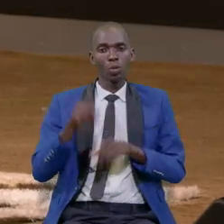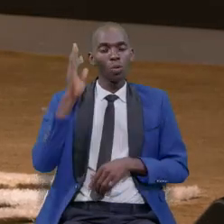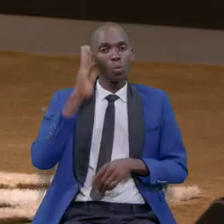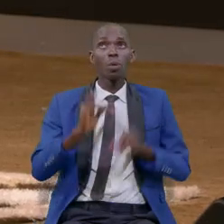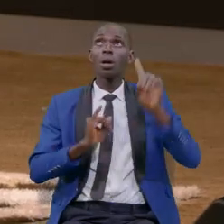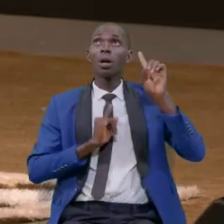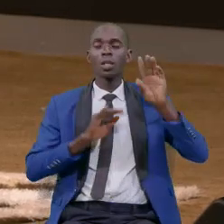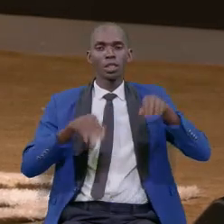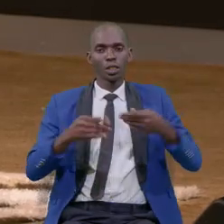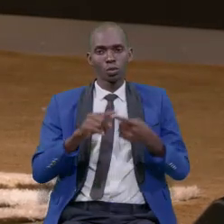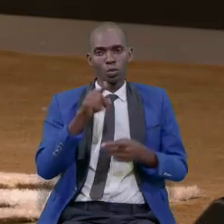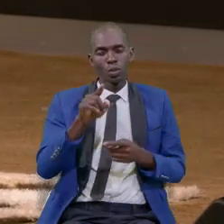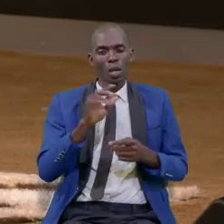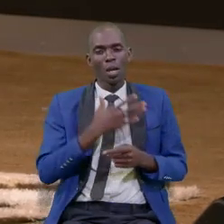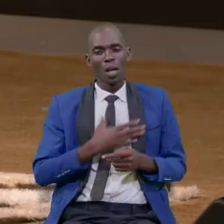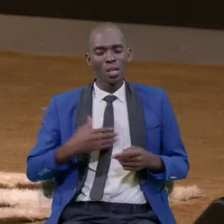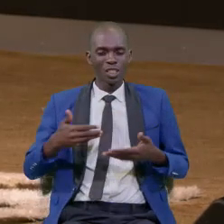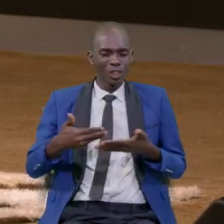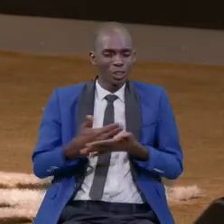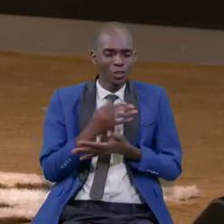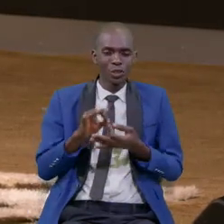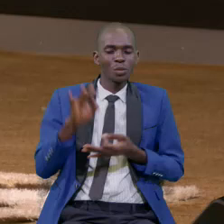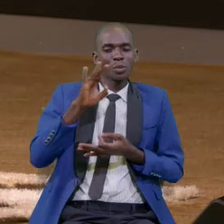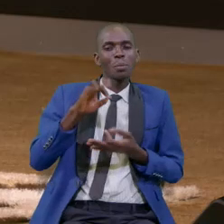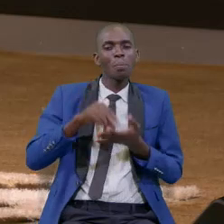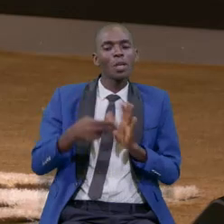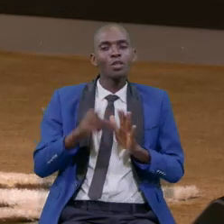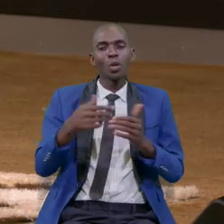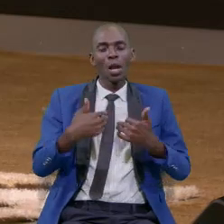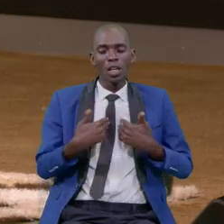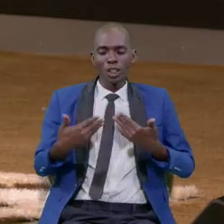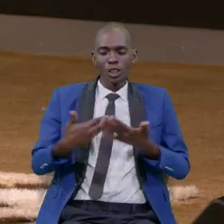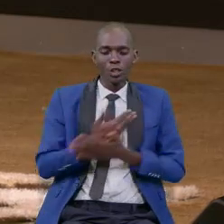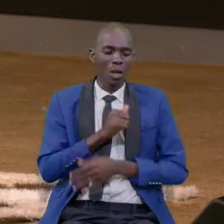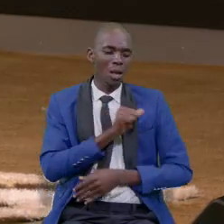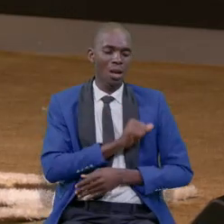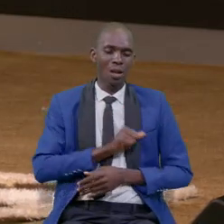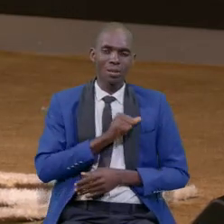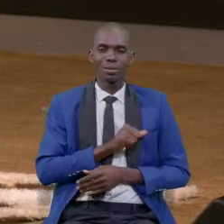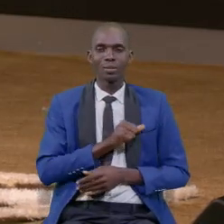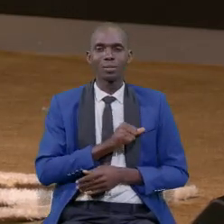new spirit, having a new attitude, having a new